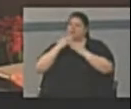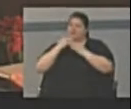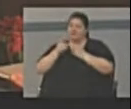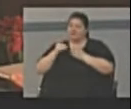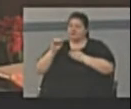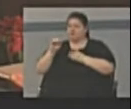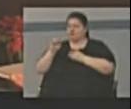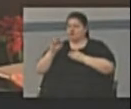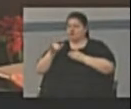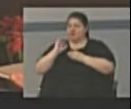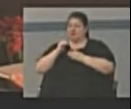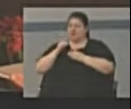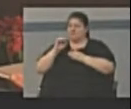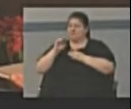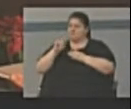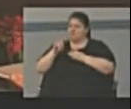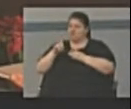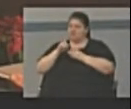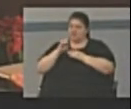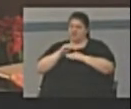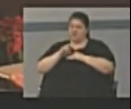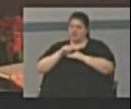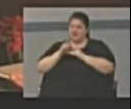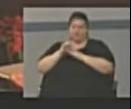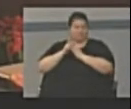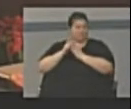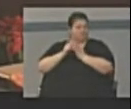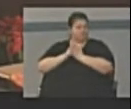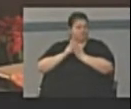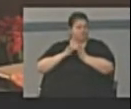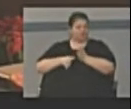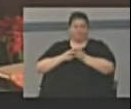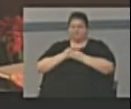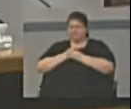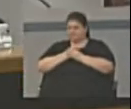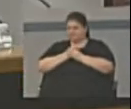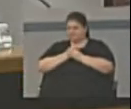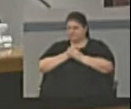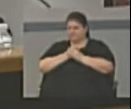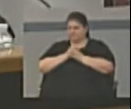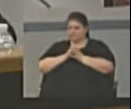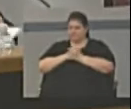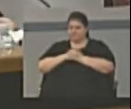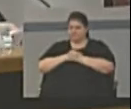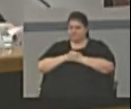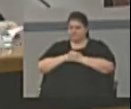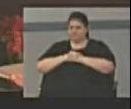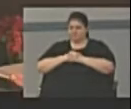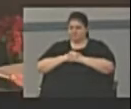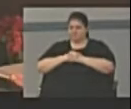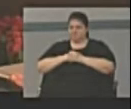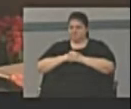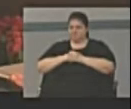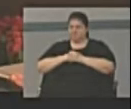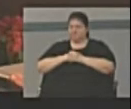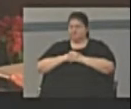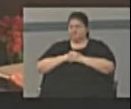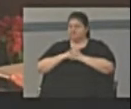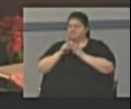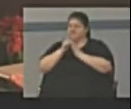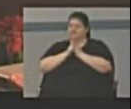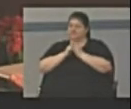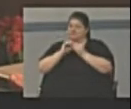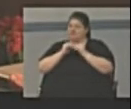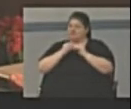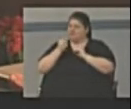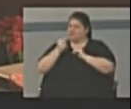the council for moving this along, and I'll concur. Thank you, Mayor. Move to agenda item number 11, second public hearing